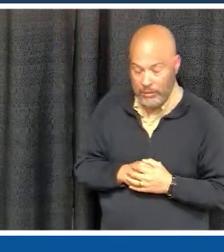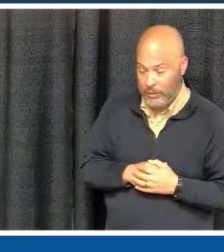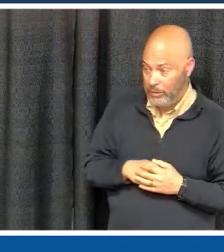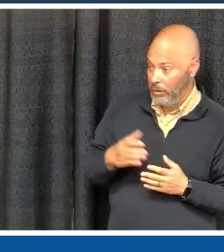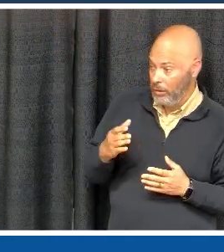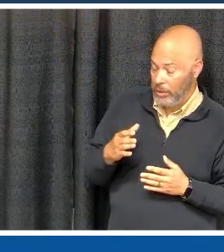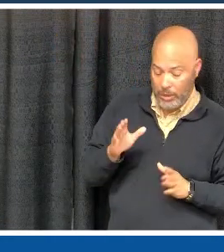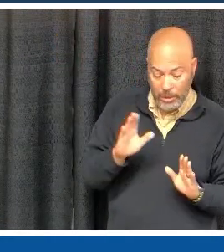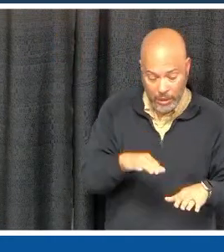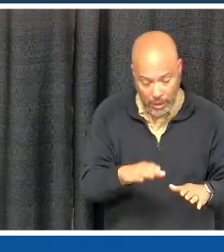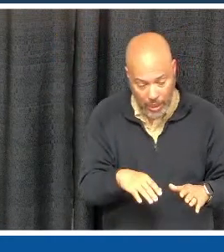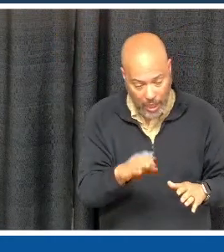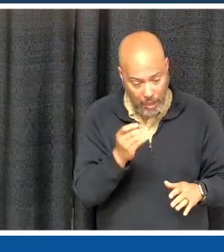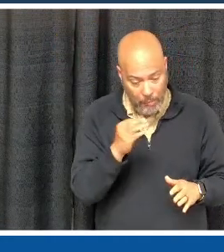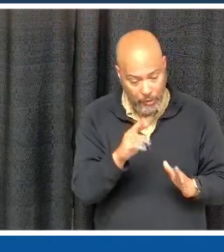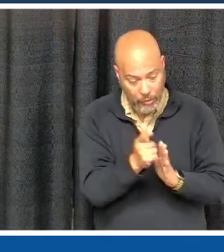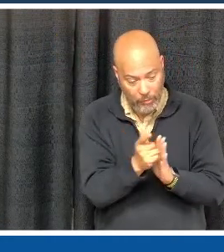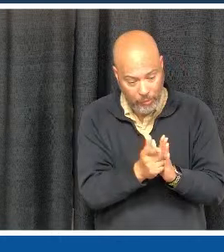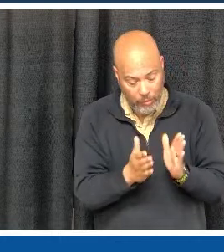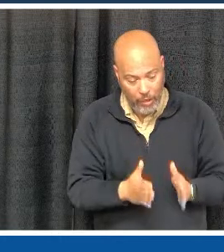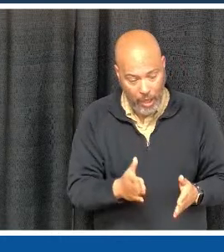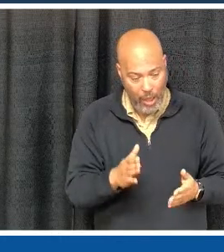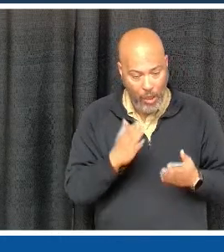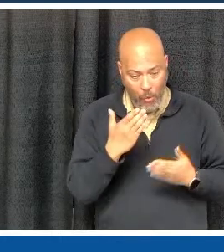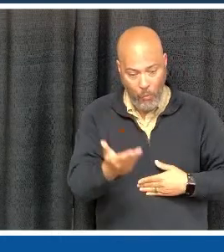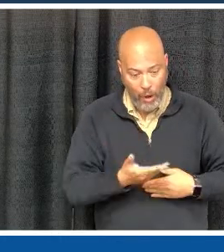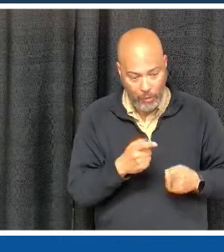Mr. Bittner, welcome to the city attorney chair.